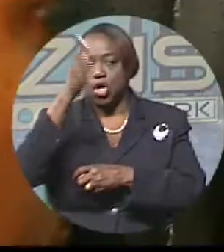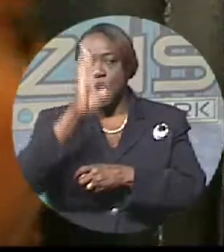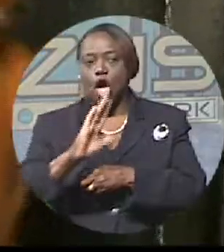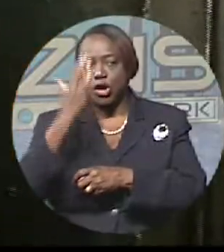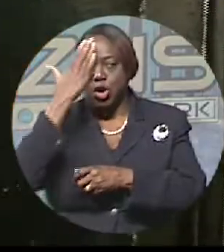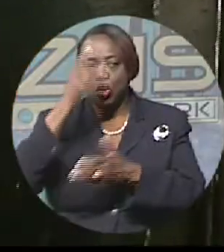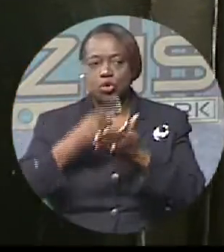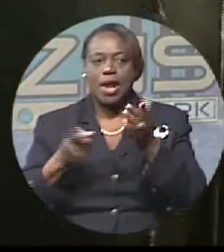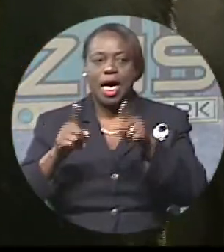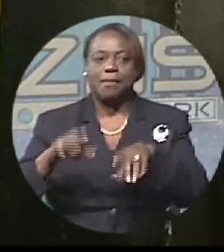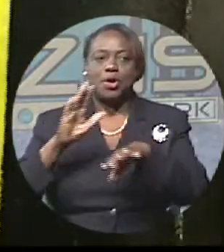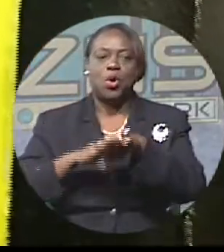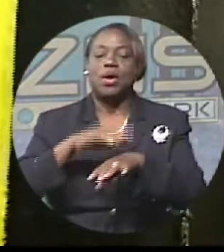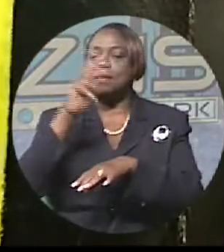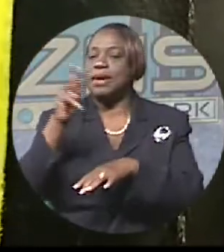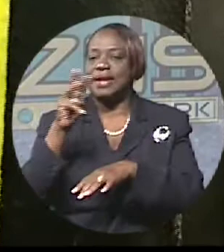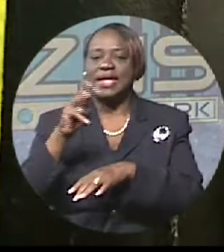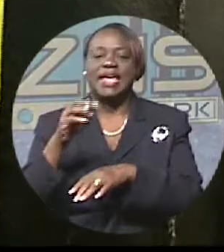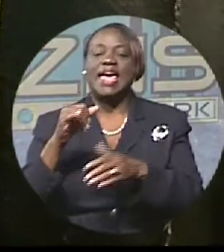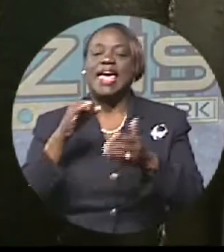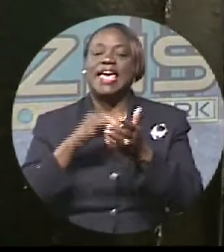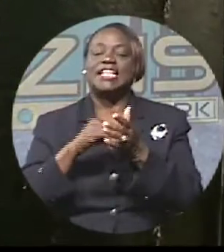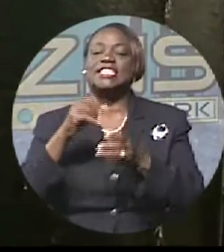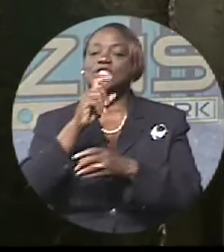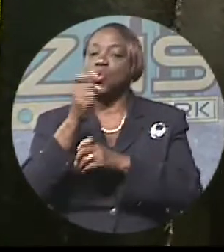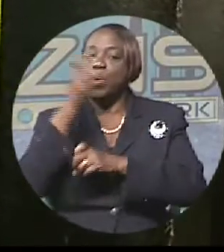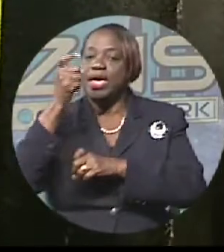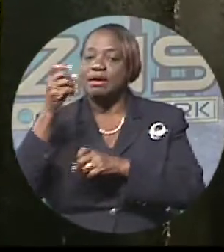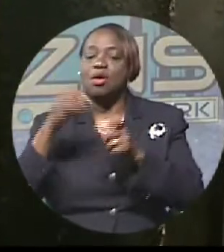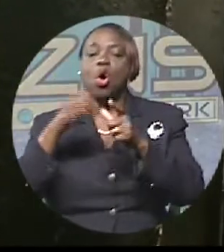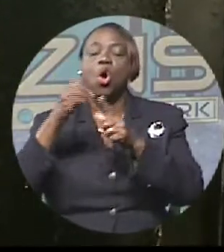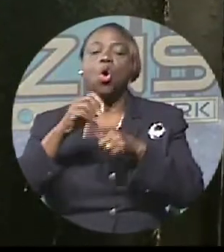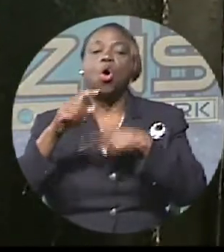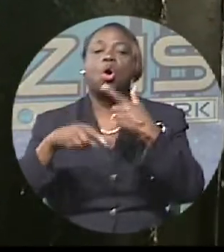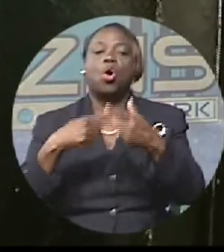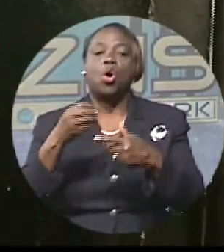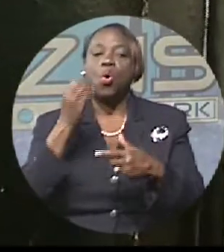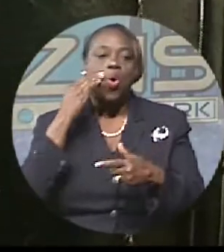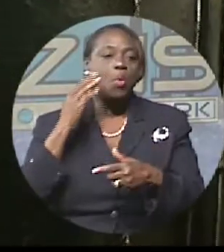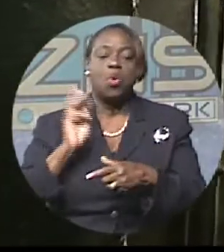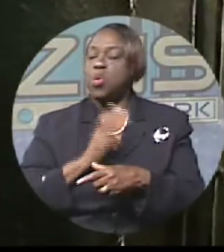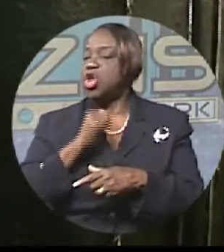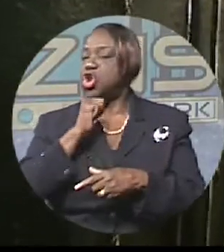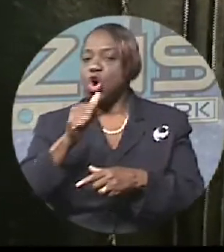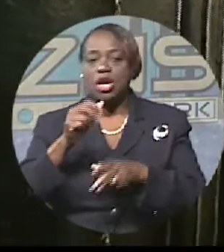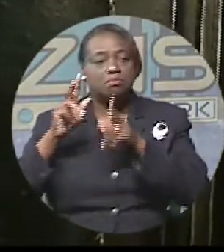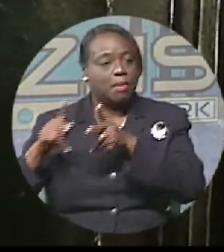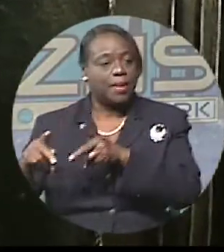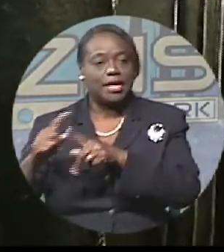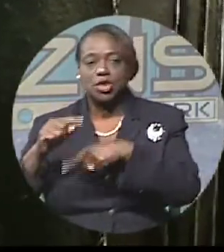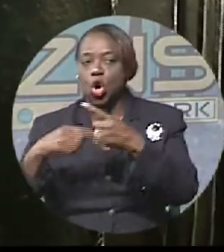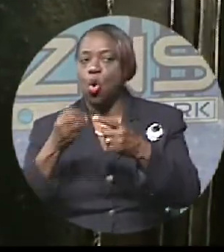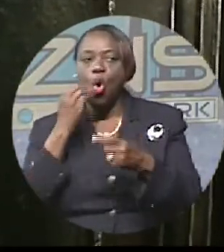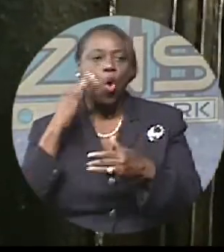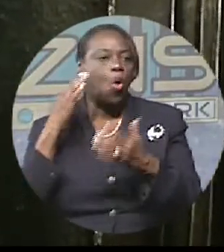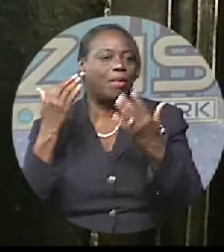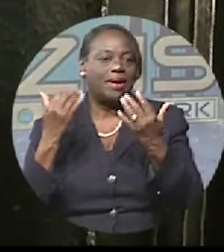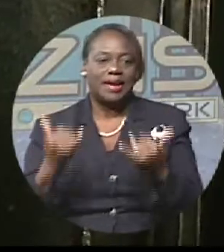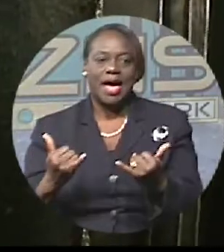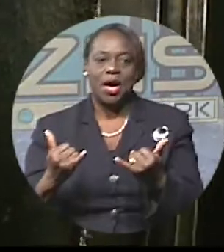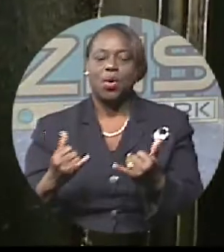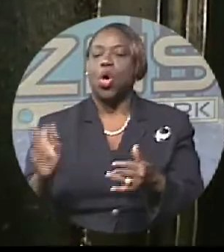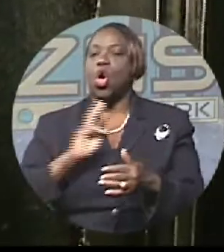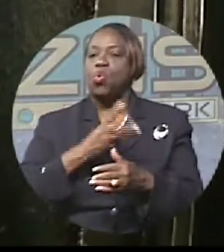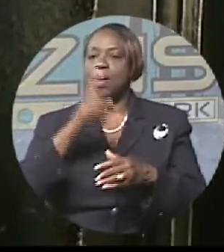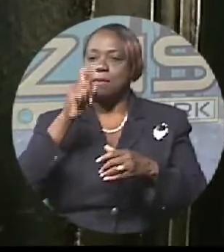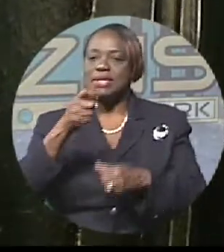come. It's either win or go home. And right now, we're not prepared to go home right now. All right, so the bottom line is we got to come out